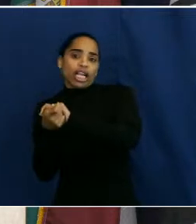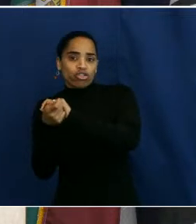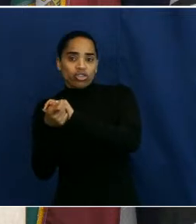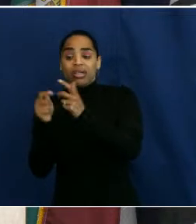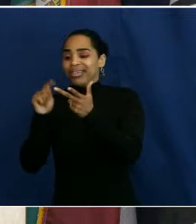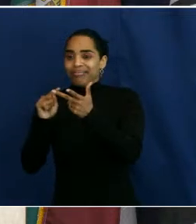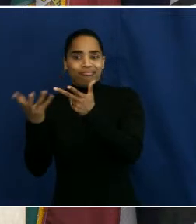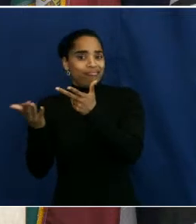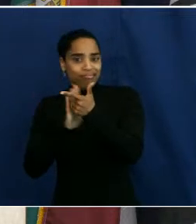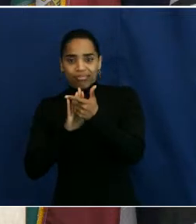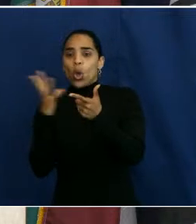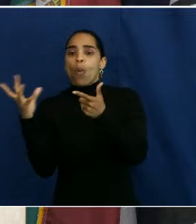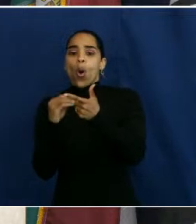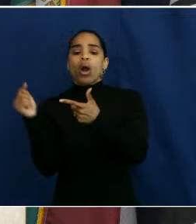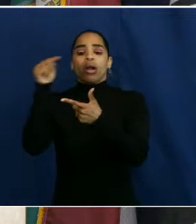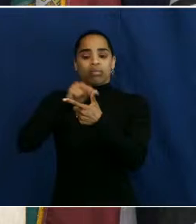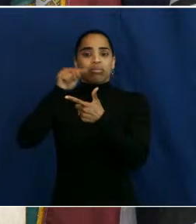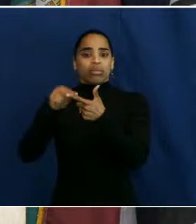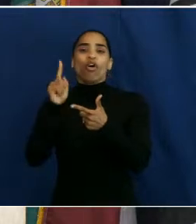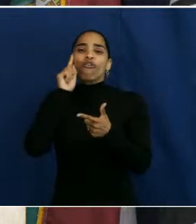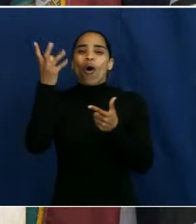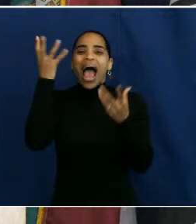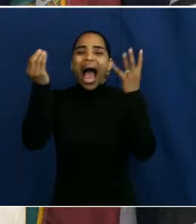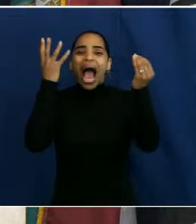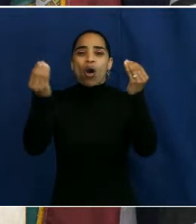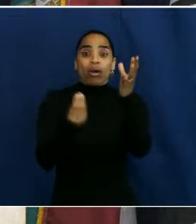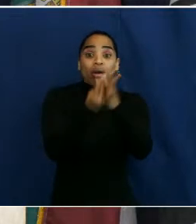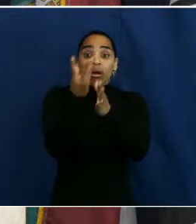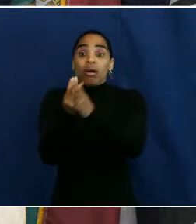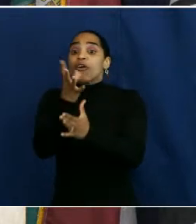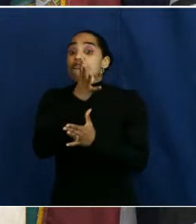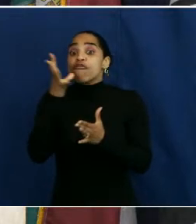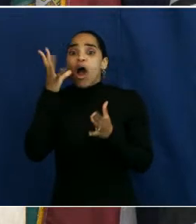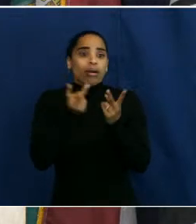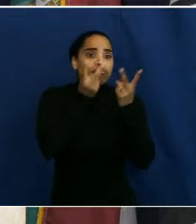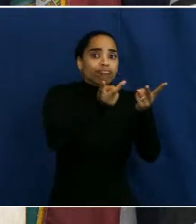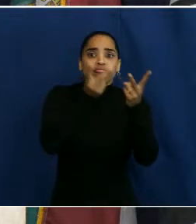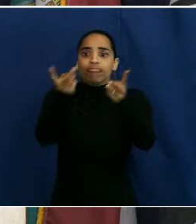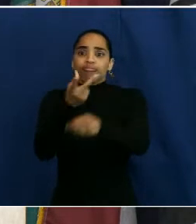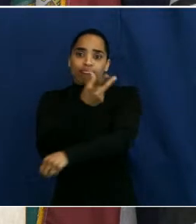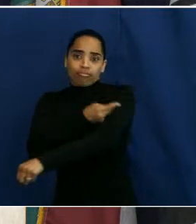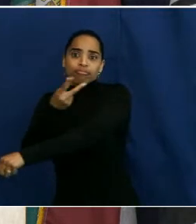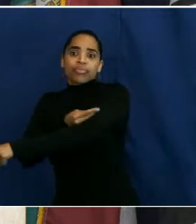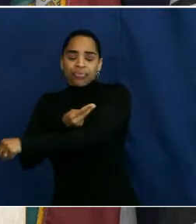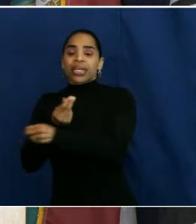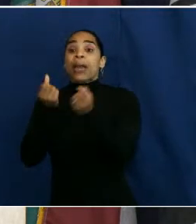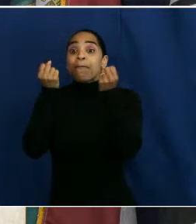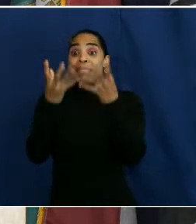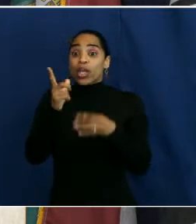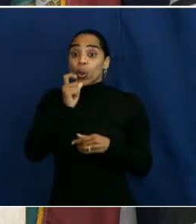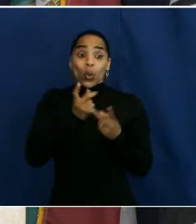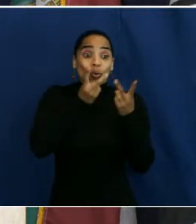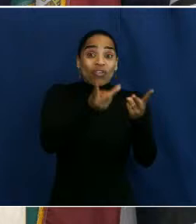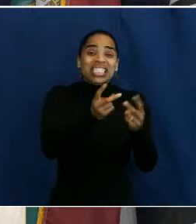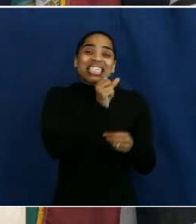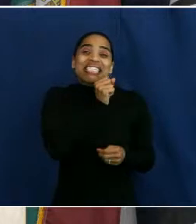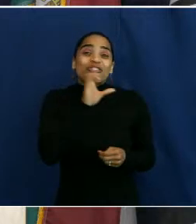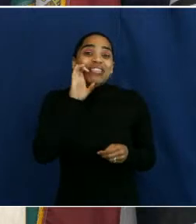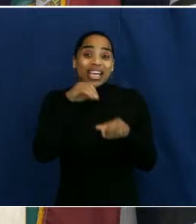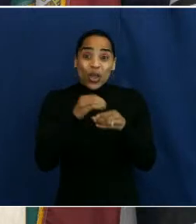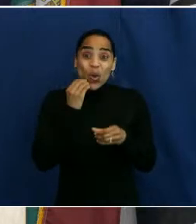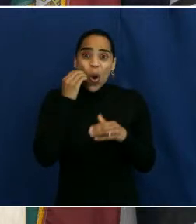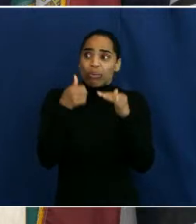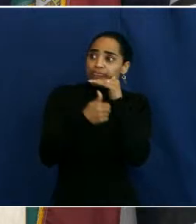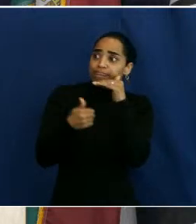Pfizer for Moderna for their agriculture workers program, and many of our partners are pivoting to Pfizer for homebound seniors. So there will be